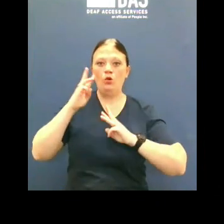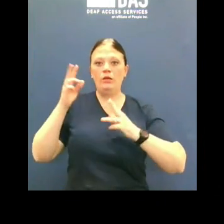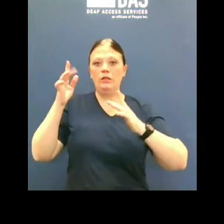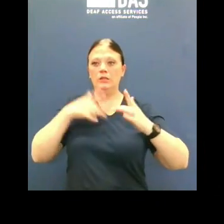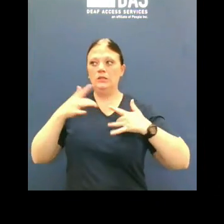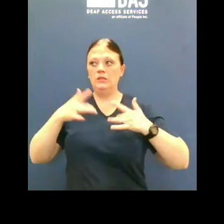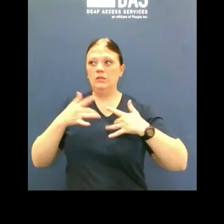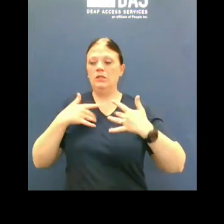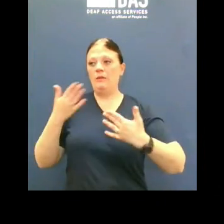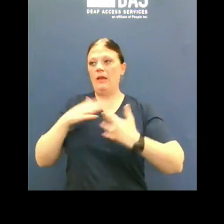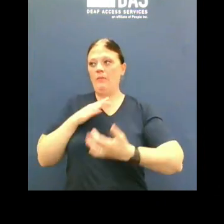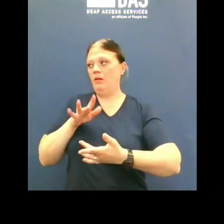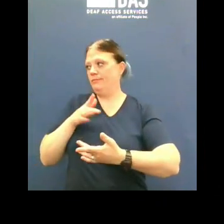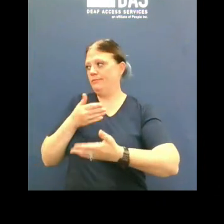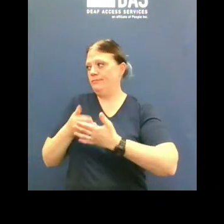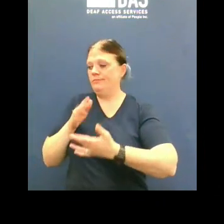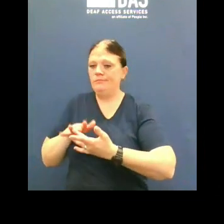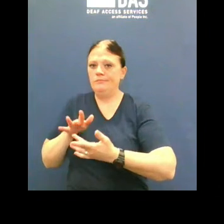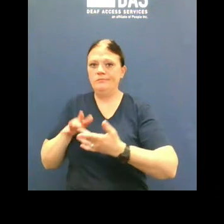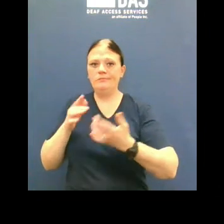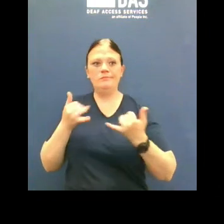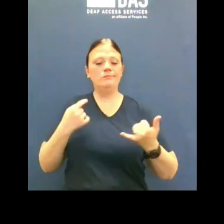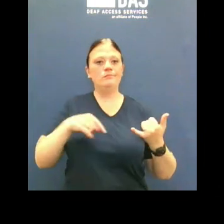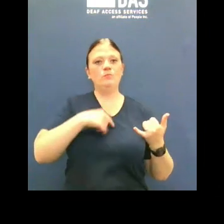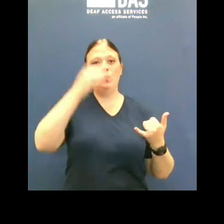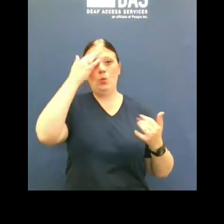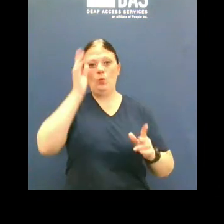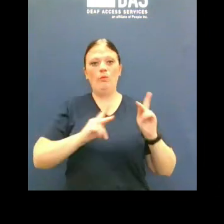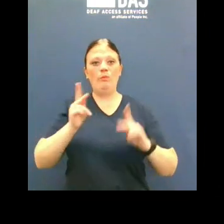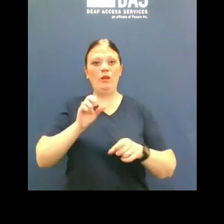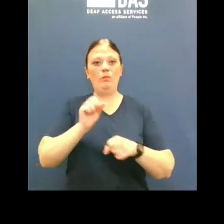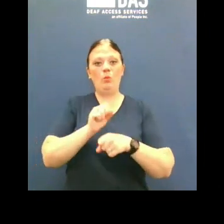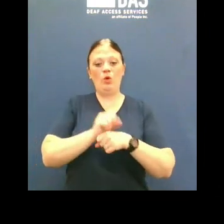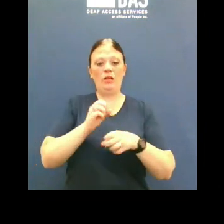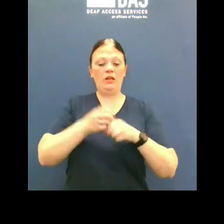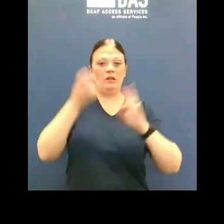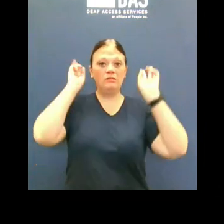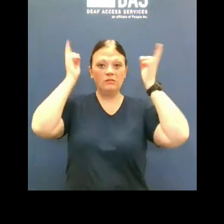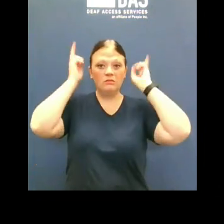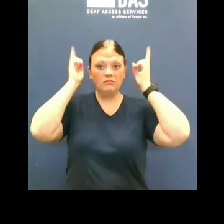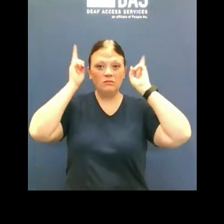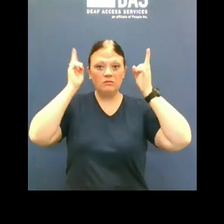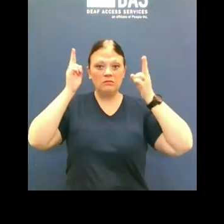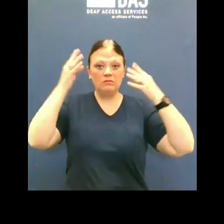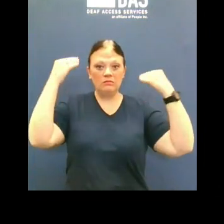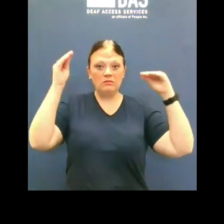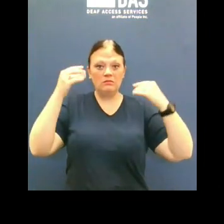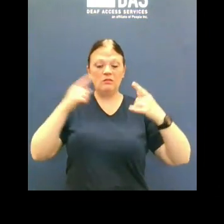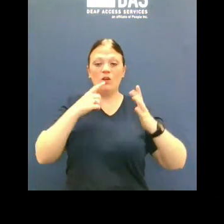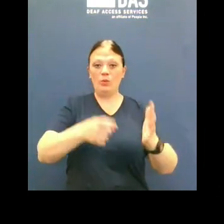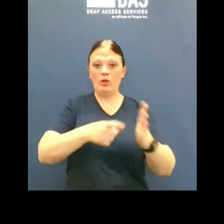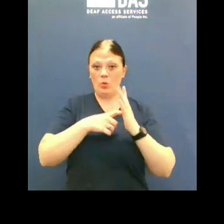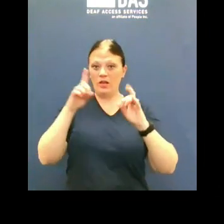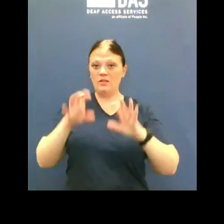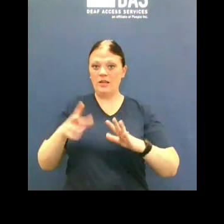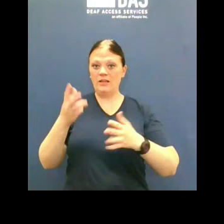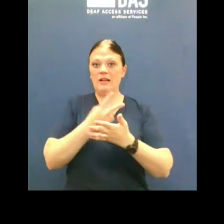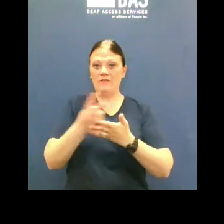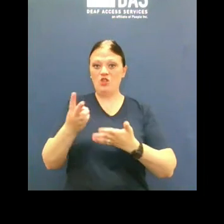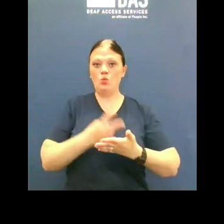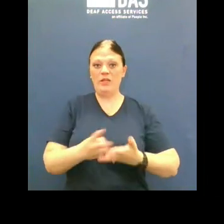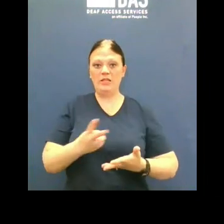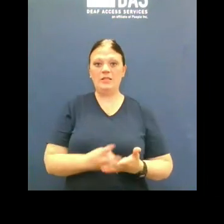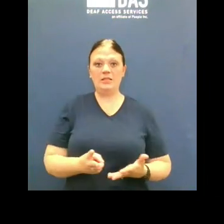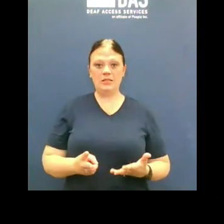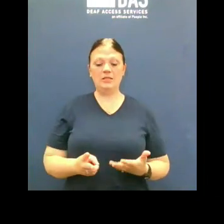contact. And now we know that our people working in hair salons and barbershops are required to get tested every 2 weeks. So